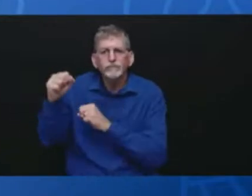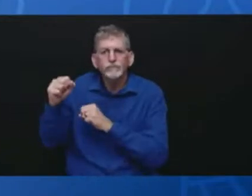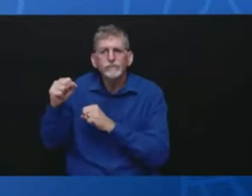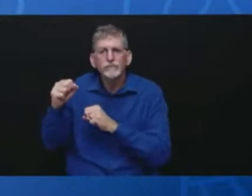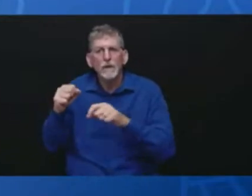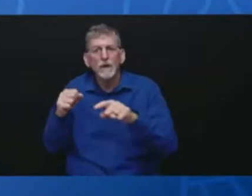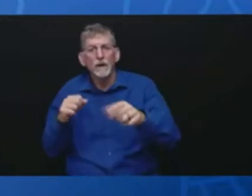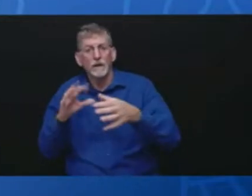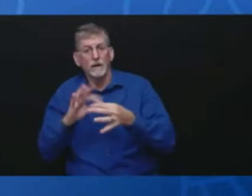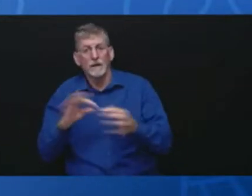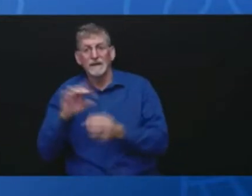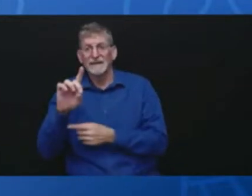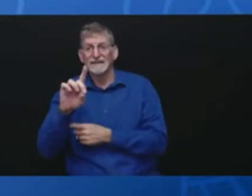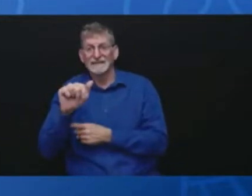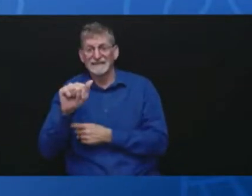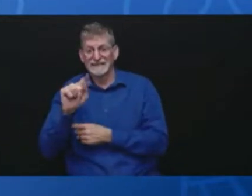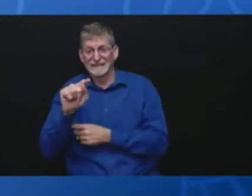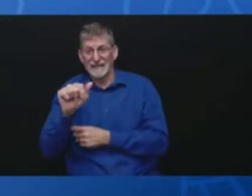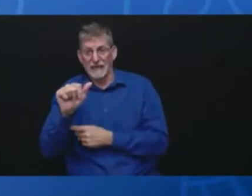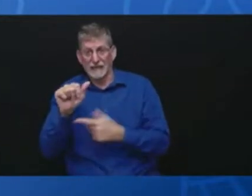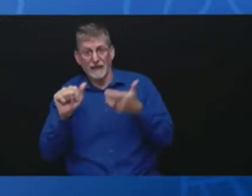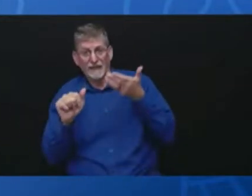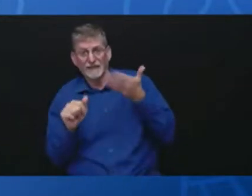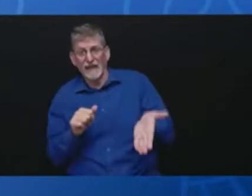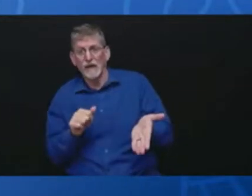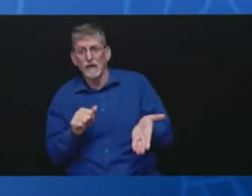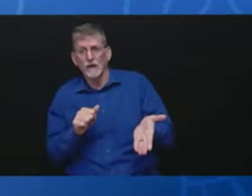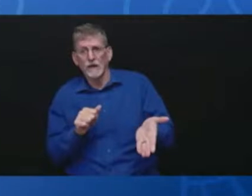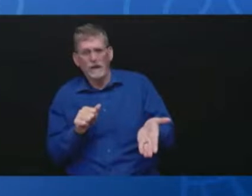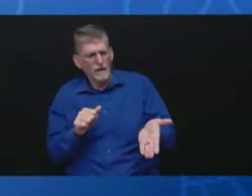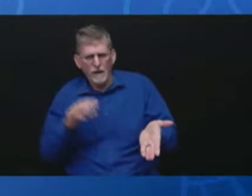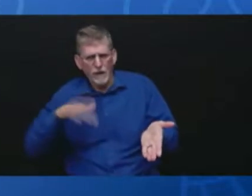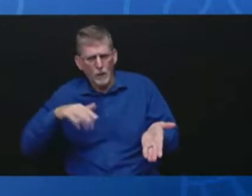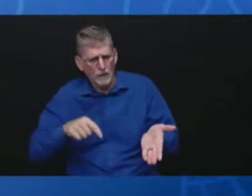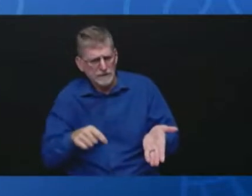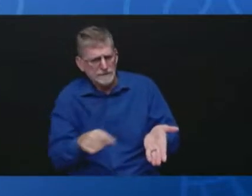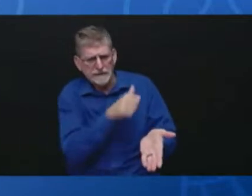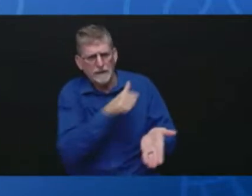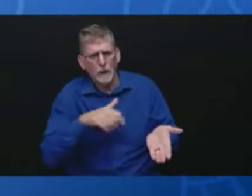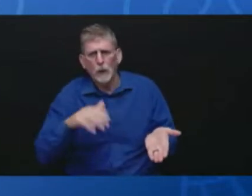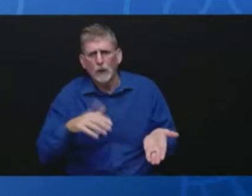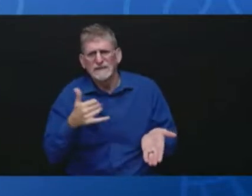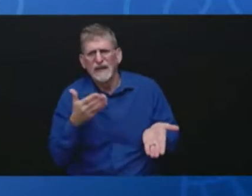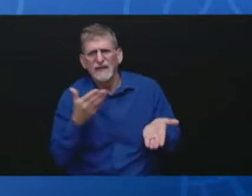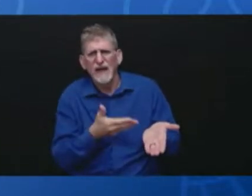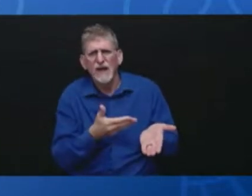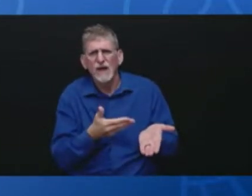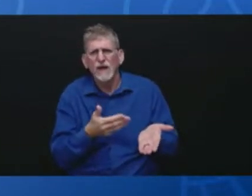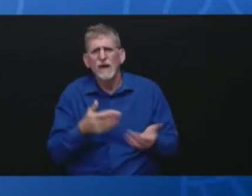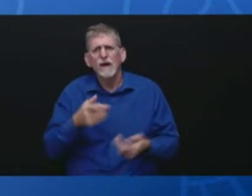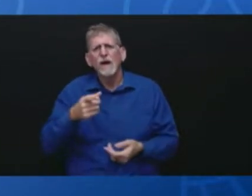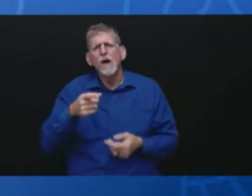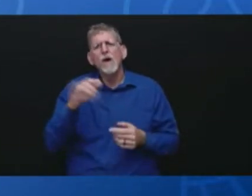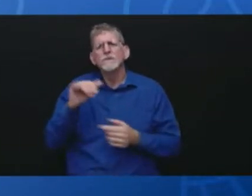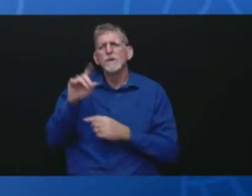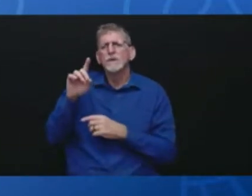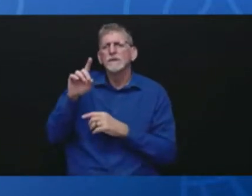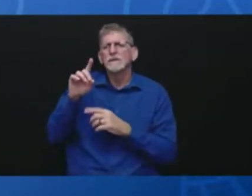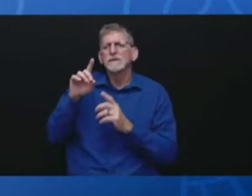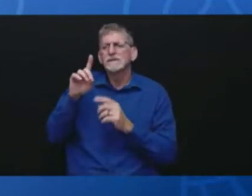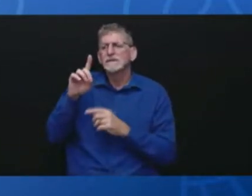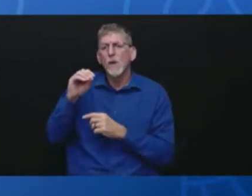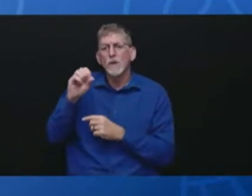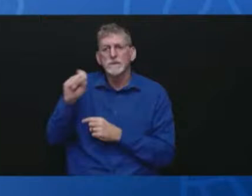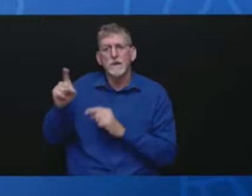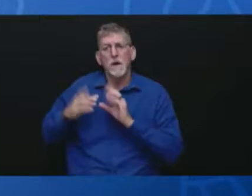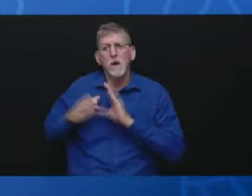Correct. We also got a comment from the State Department saying that the department does not hold the data for the conflict